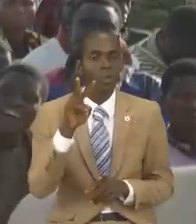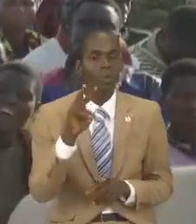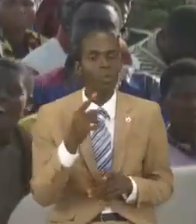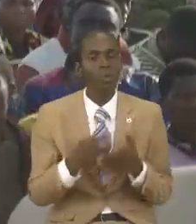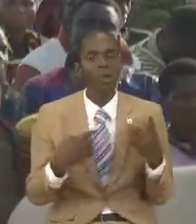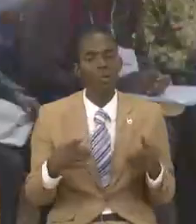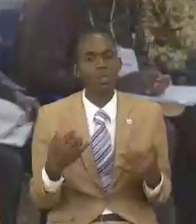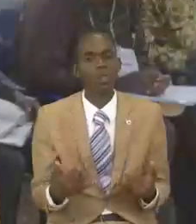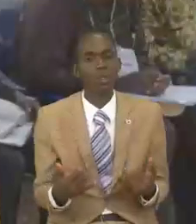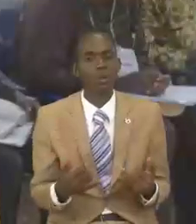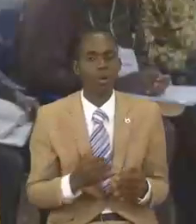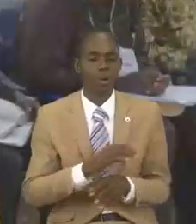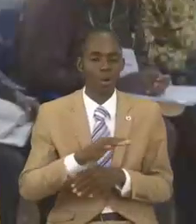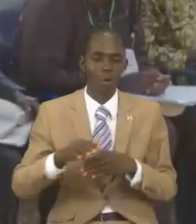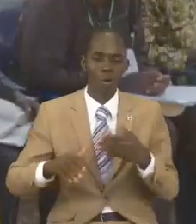tell me,